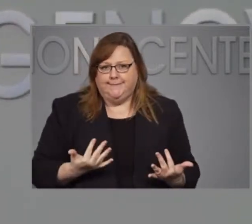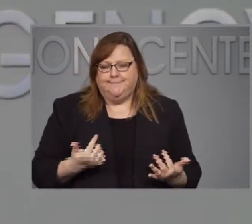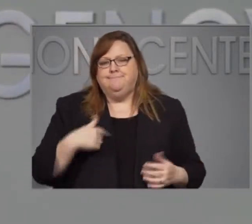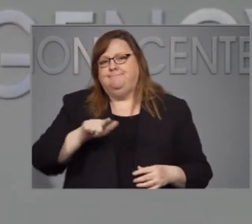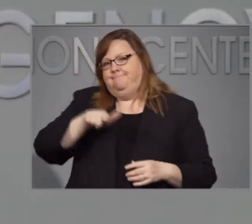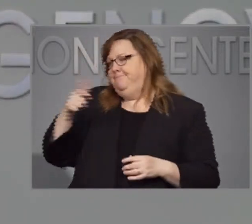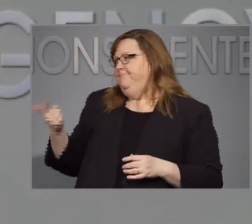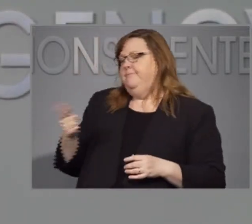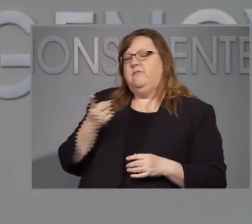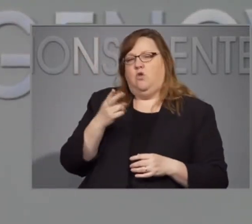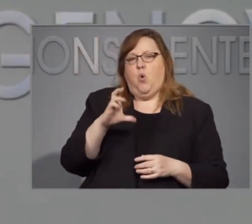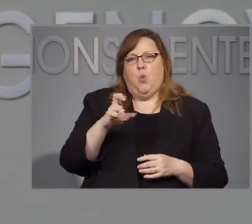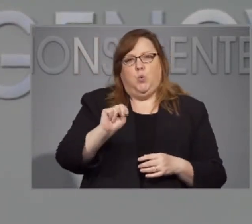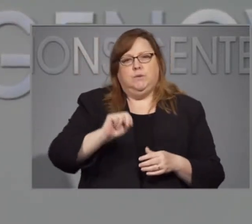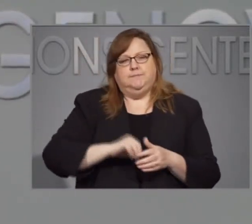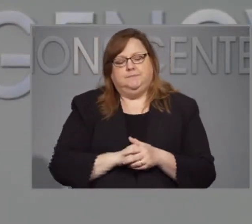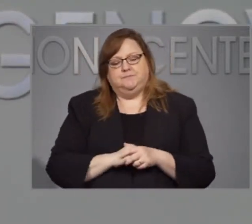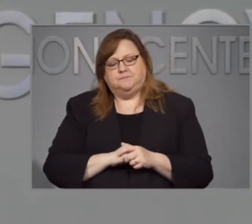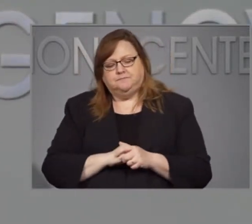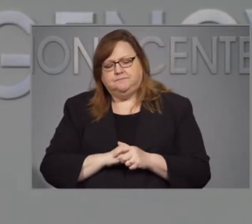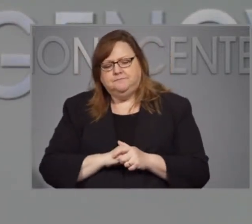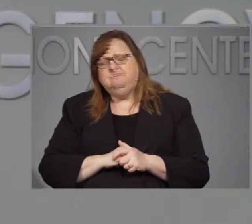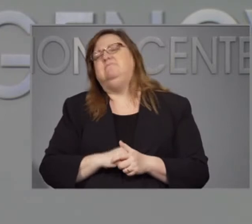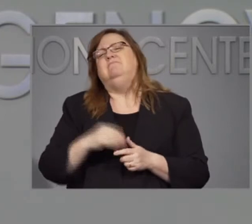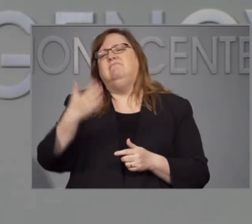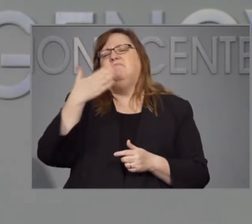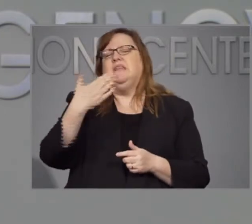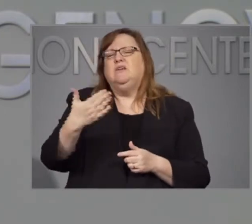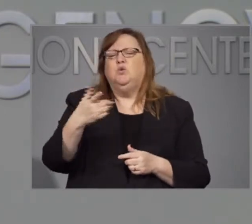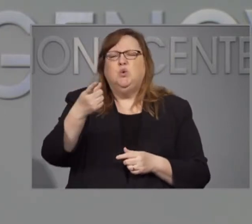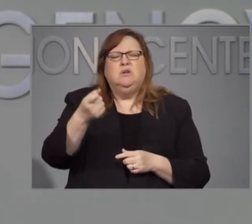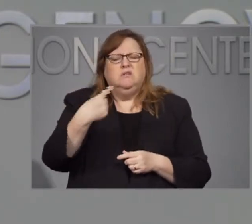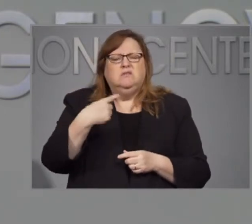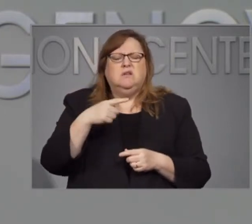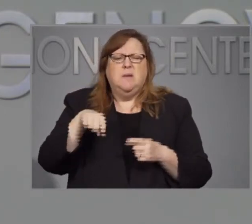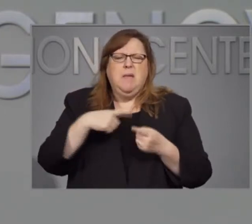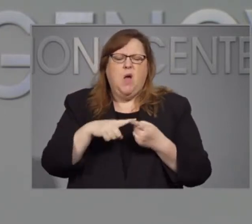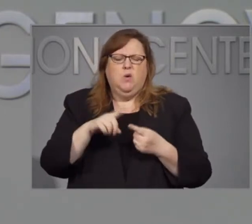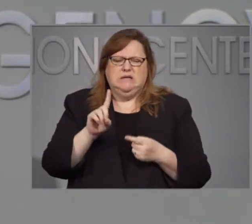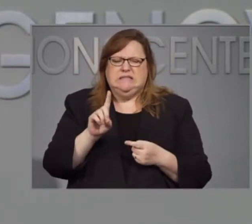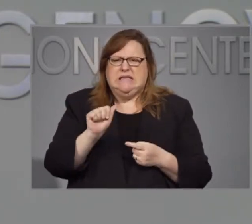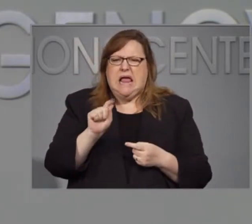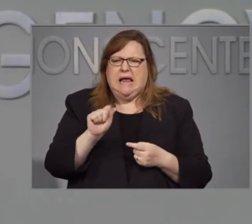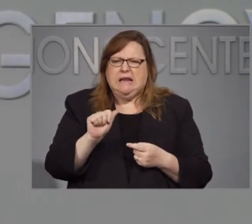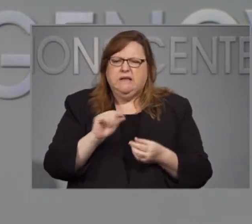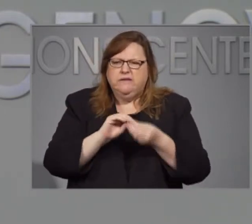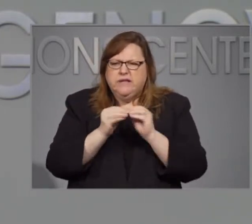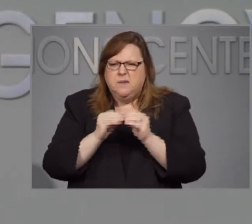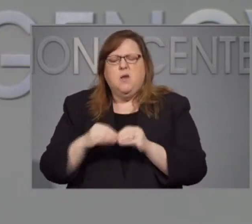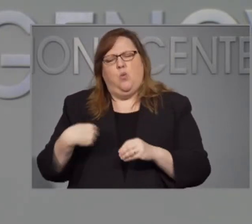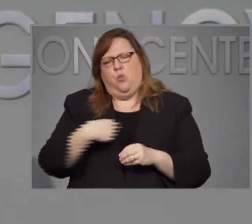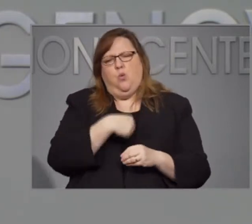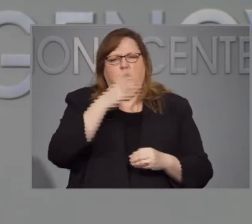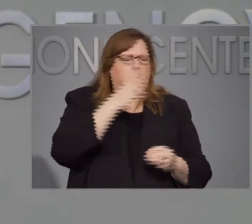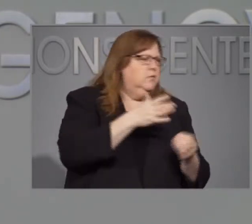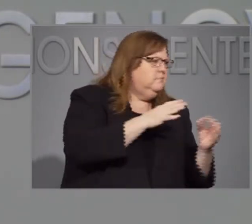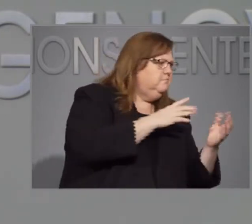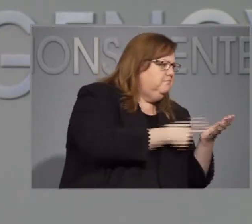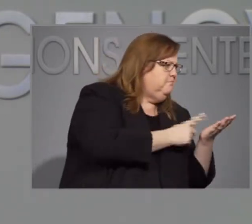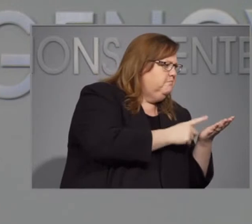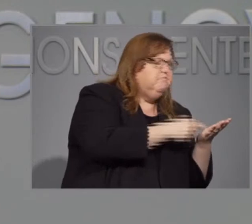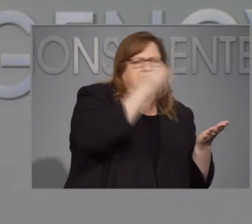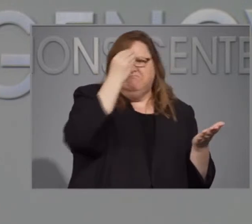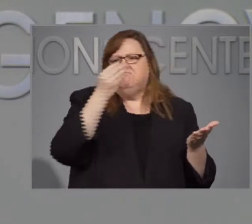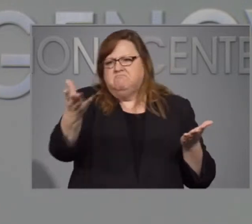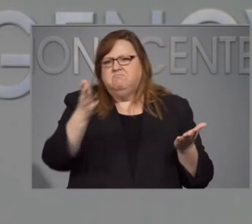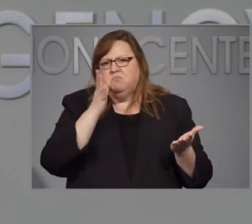Thanks. There were a number of data questions in there, and we'll be sure to follow up on each one of them. But in terms of case counts by county, those are on our dashboard right